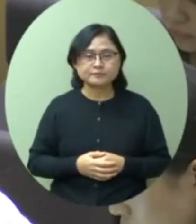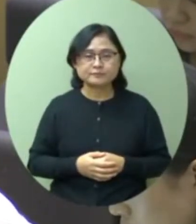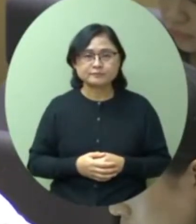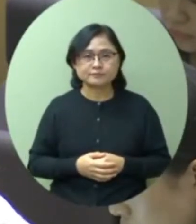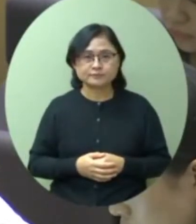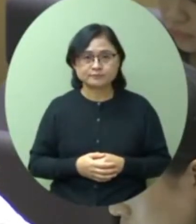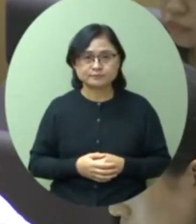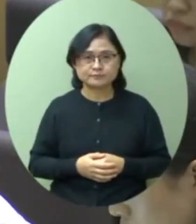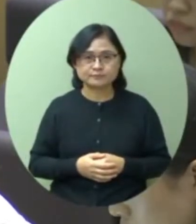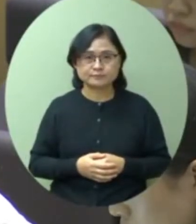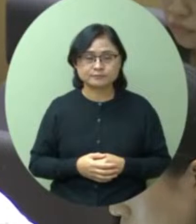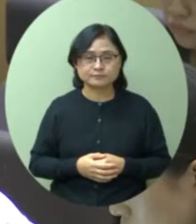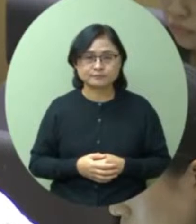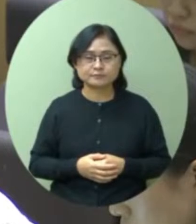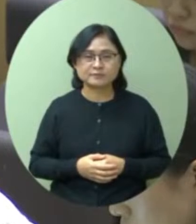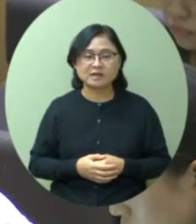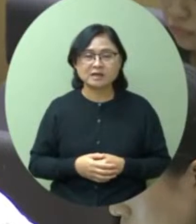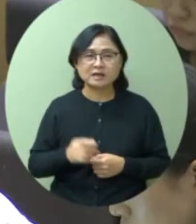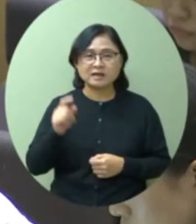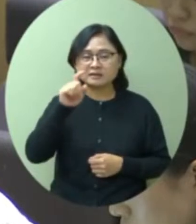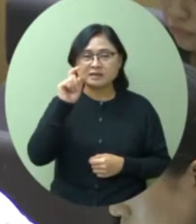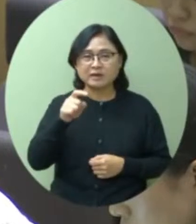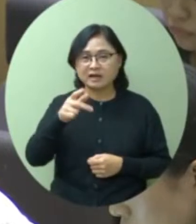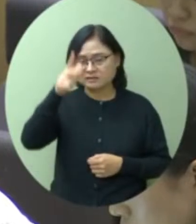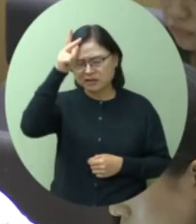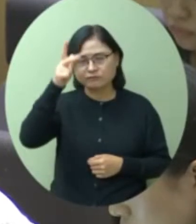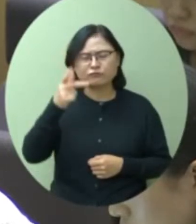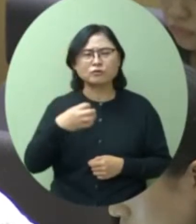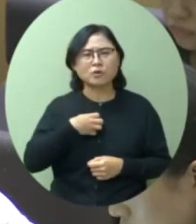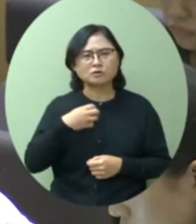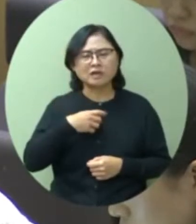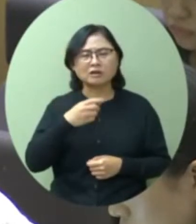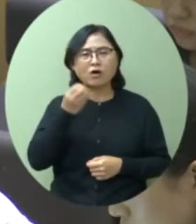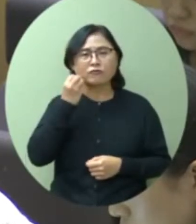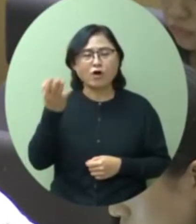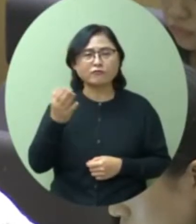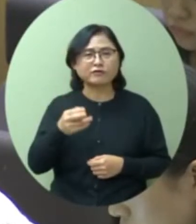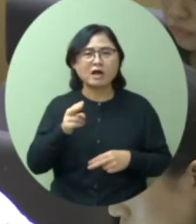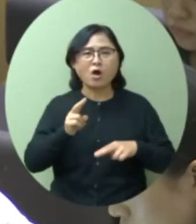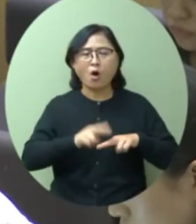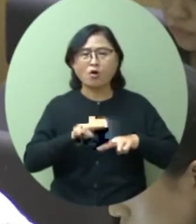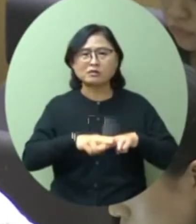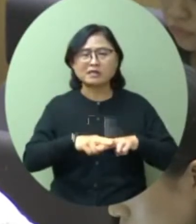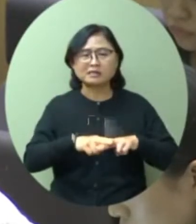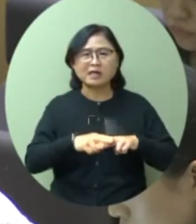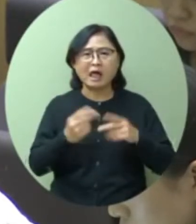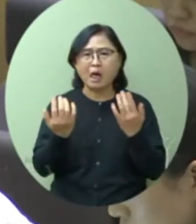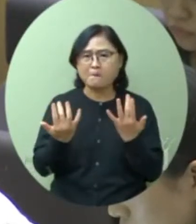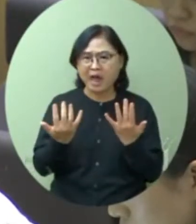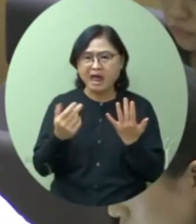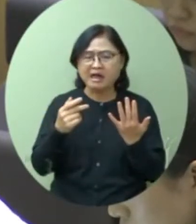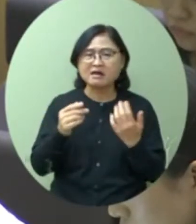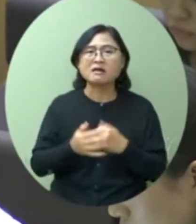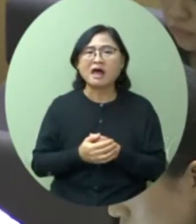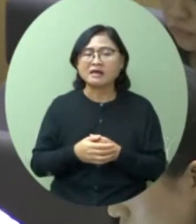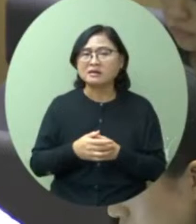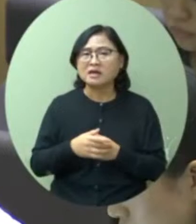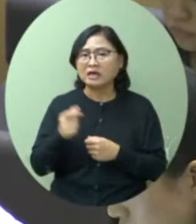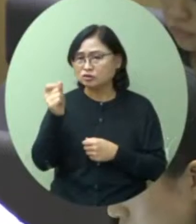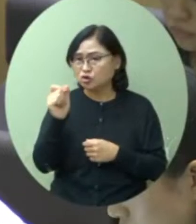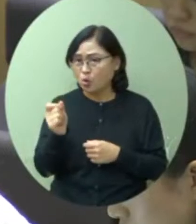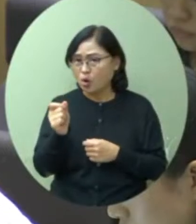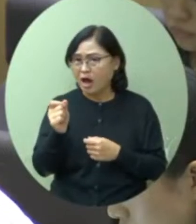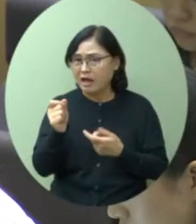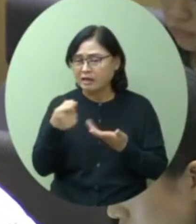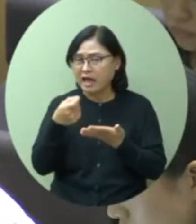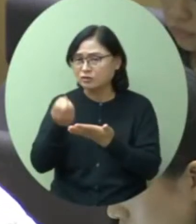property loan relaxation measures? And would this only benefit those who are looking to purchase high-end flats? And with subdivided units, how transparent would the